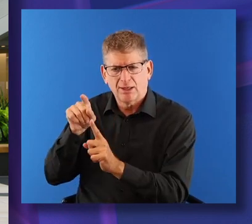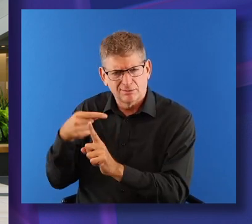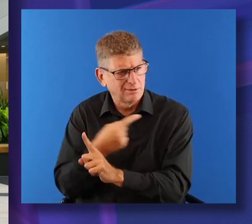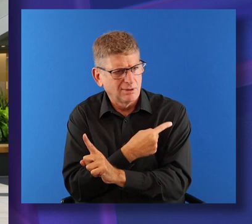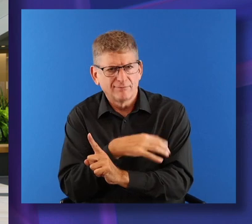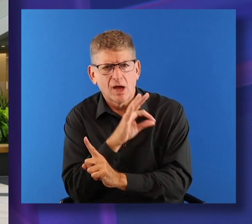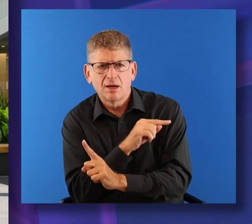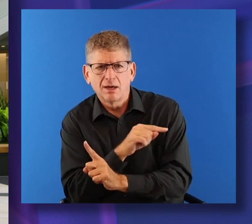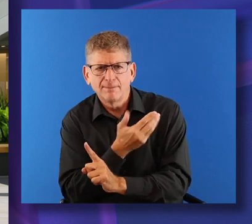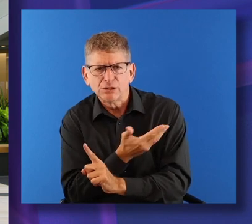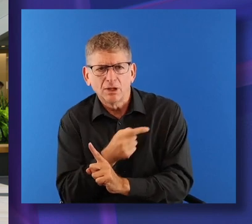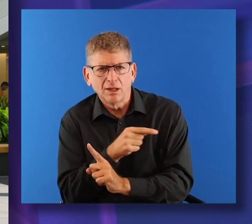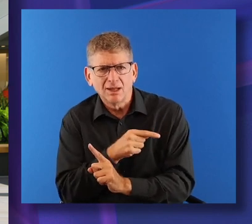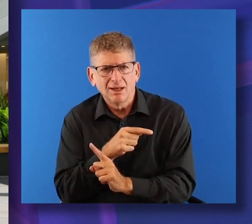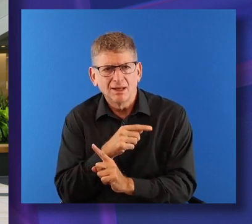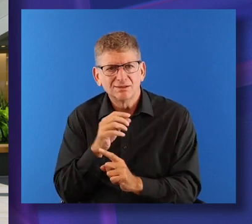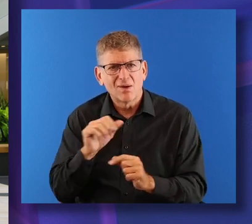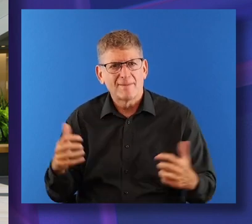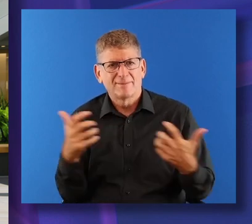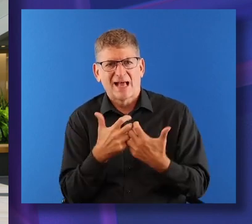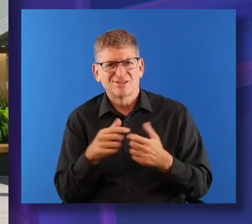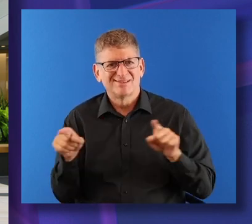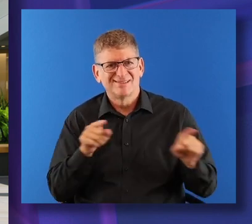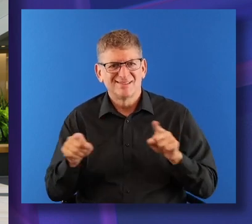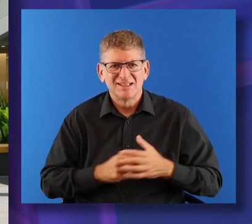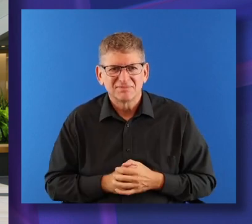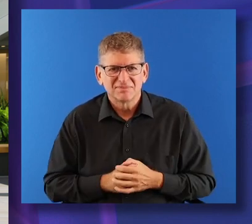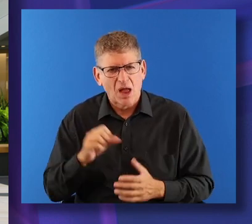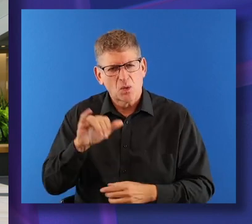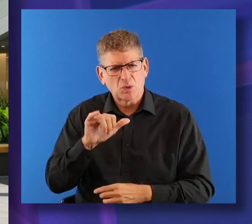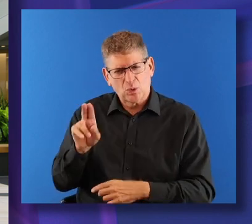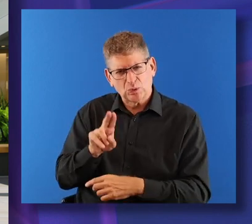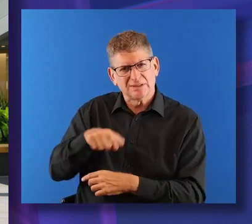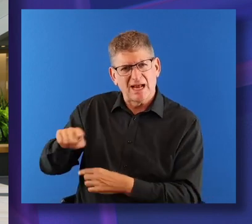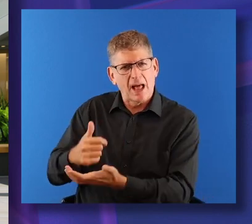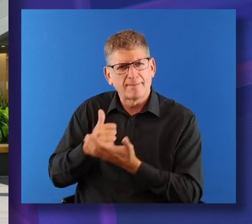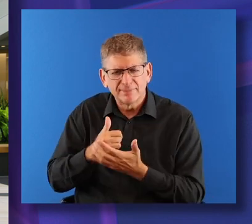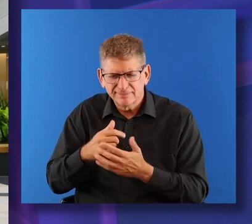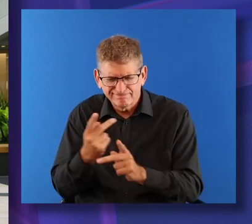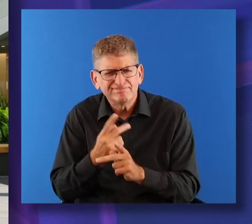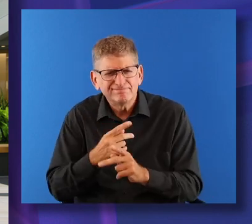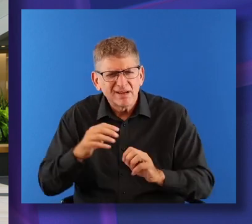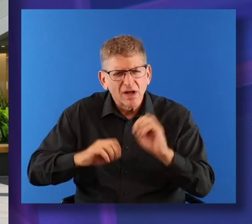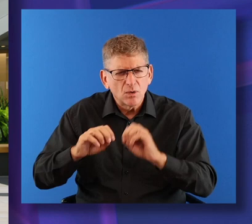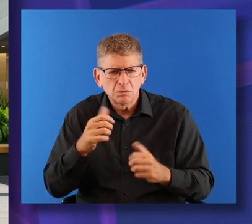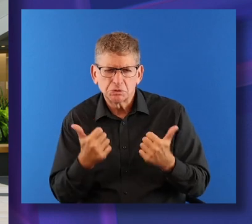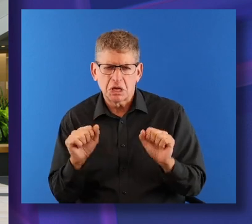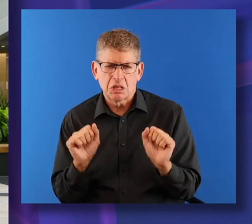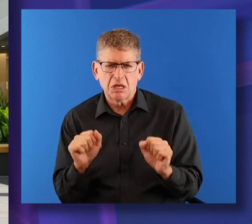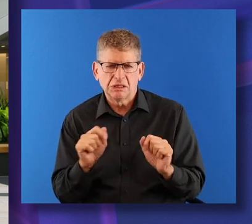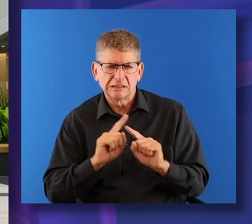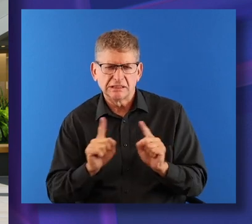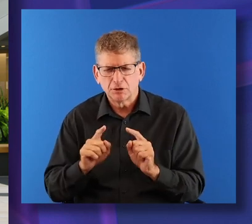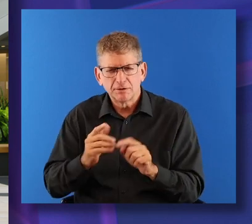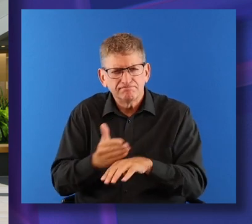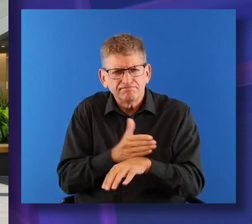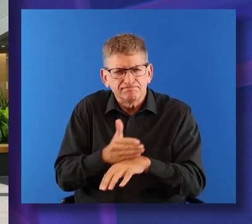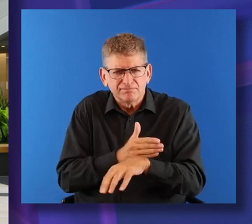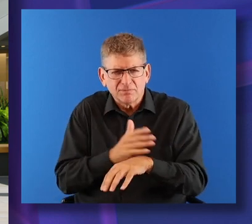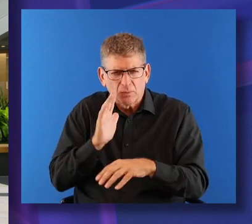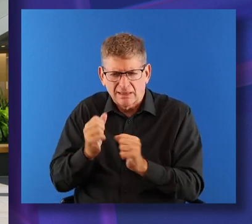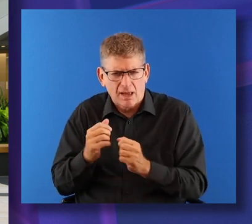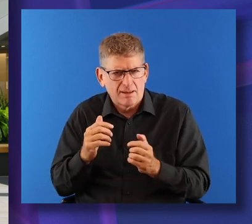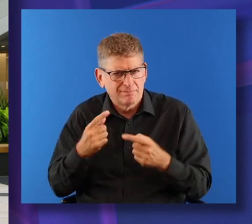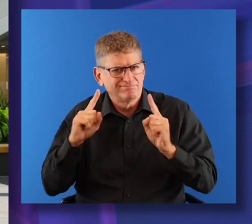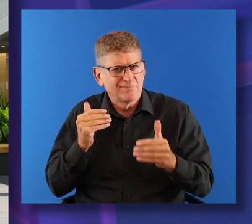properties. We can also use them to help us evaluate how likely different optimizations are to get us closer to what we want, so we